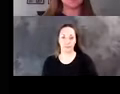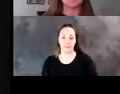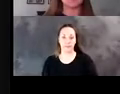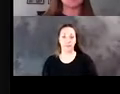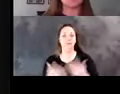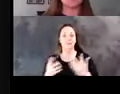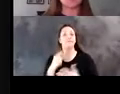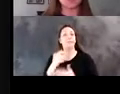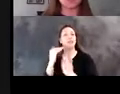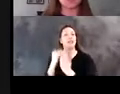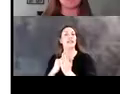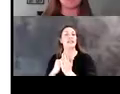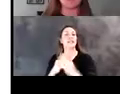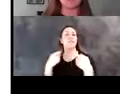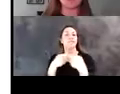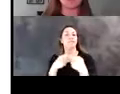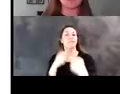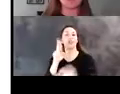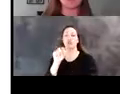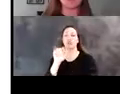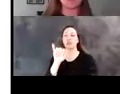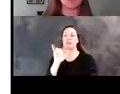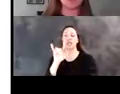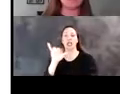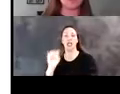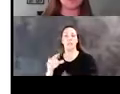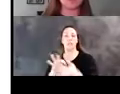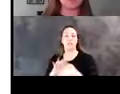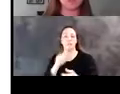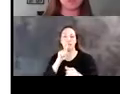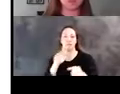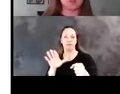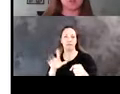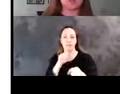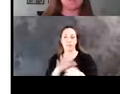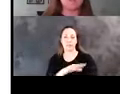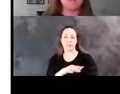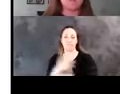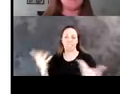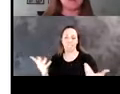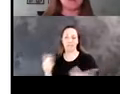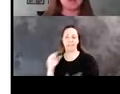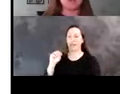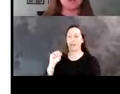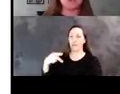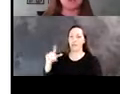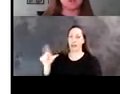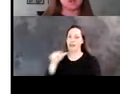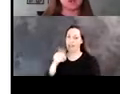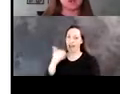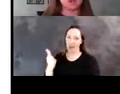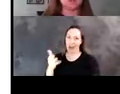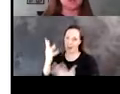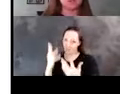So here's a list of utilities that have committed to 100% renewable. You'll notice FPL is not on there, unfortunately, but these are